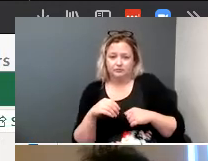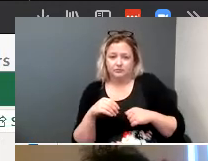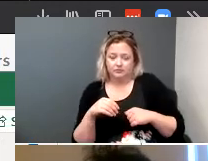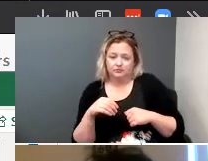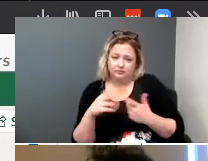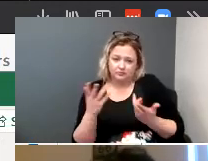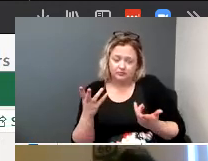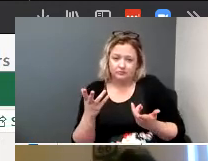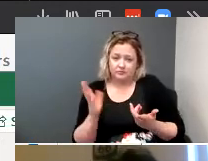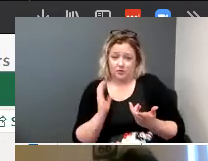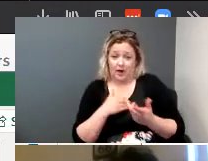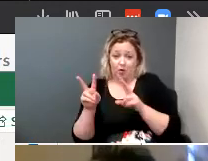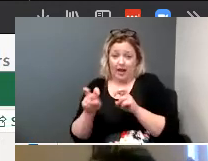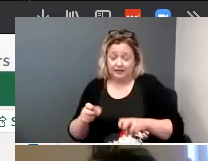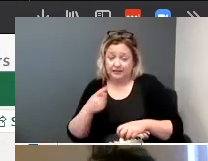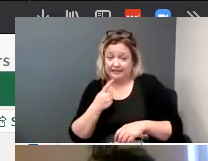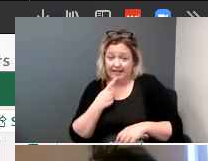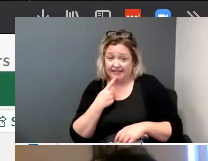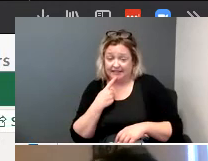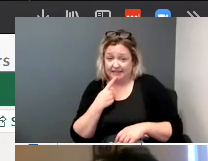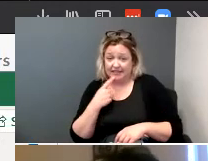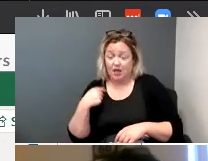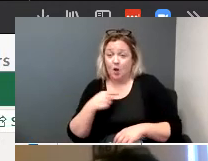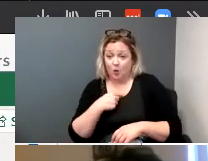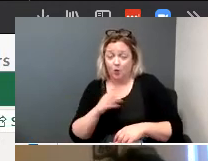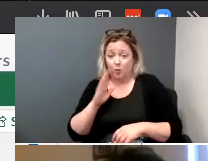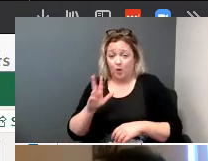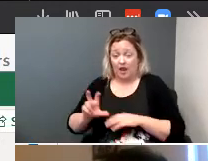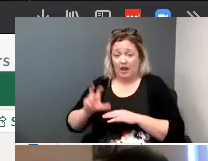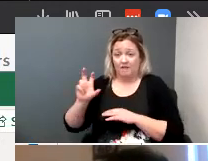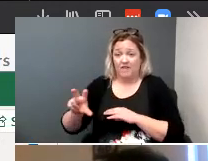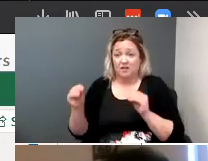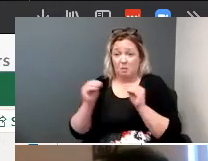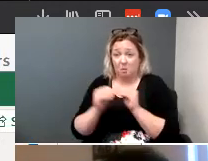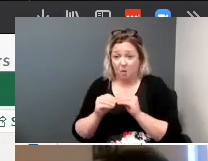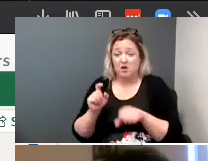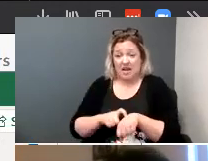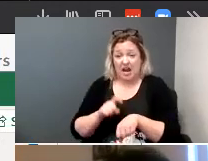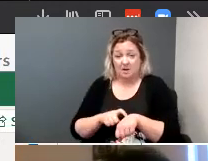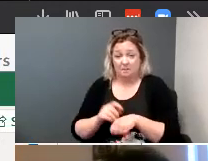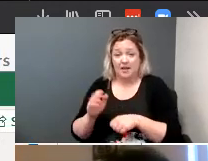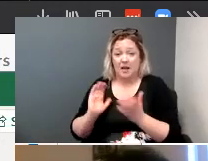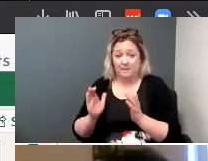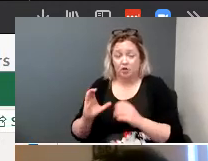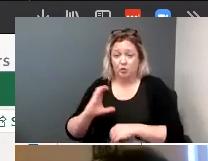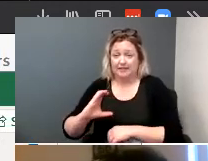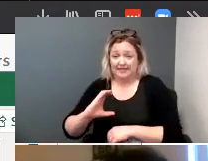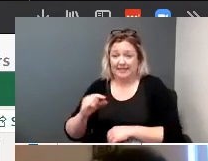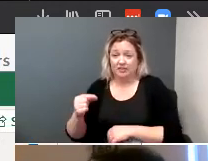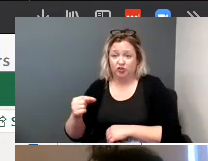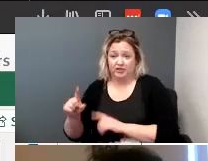that our algorithm will always take more time than c times g of n, where f of n is our